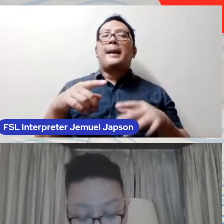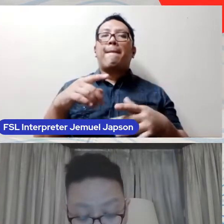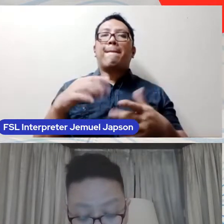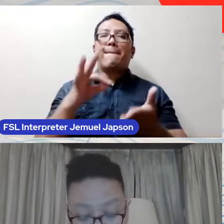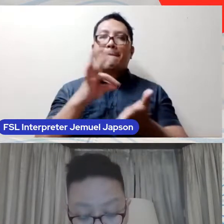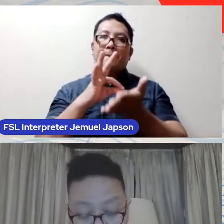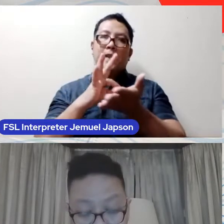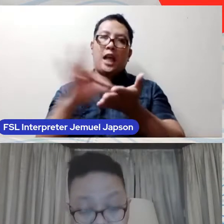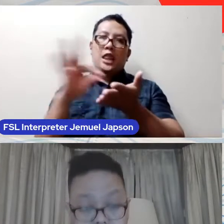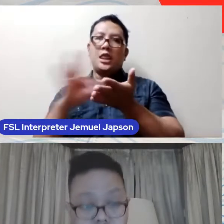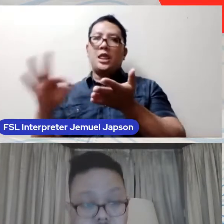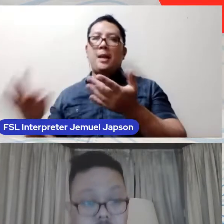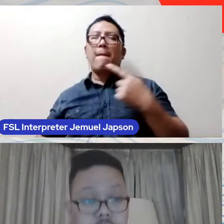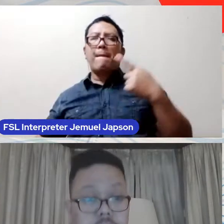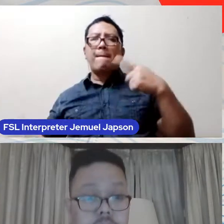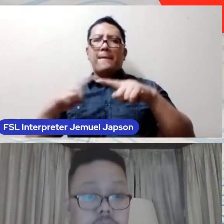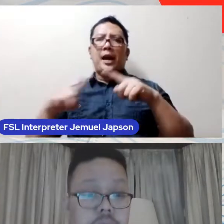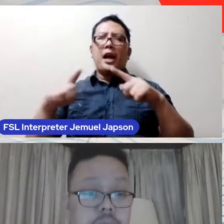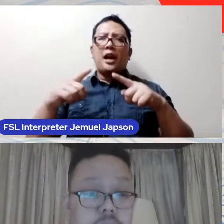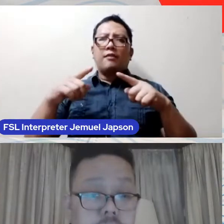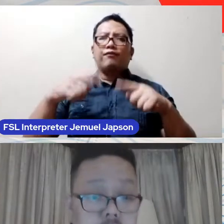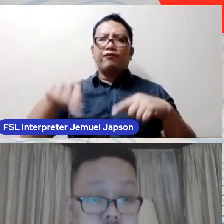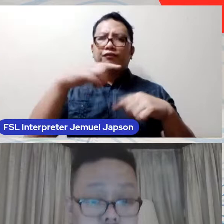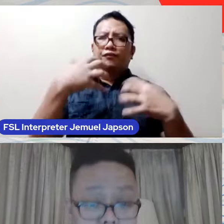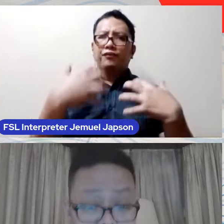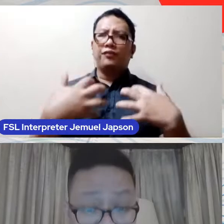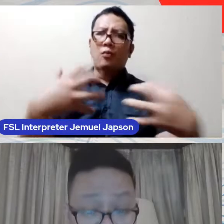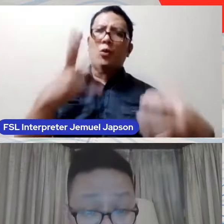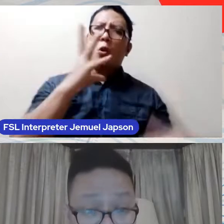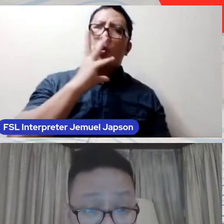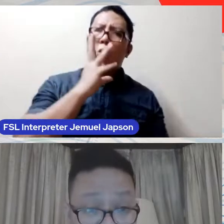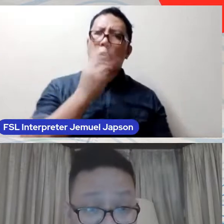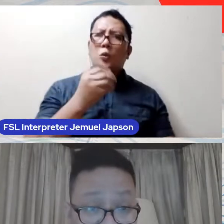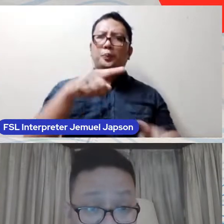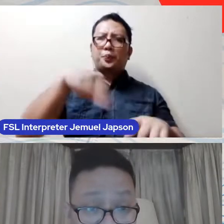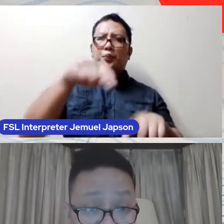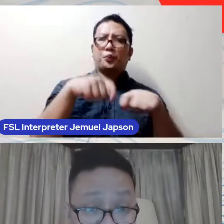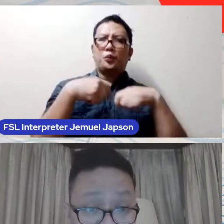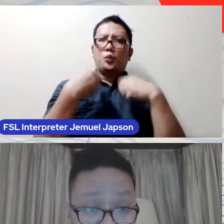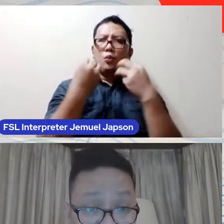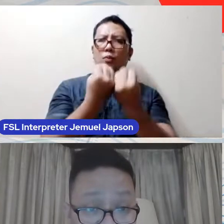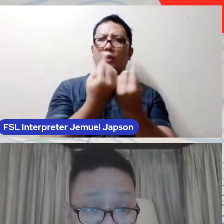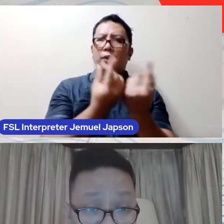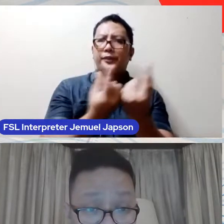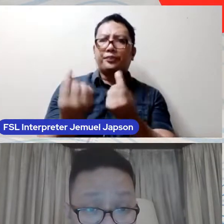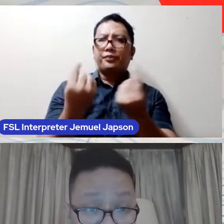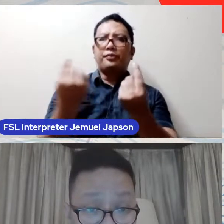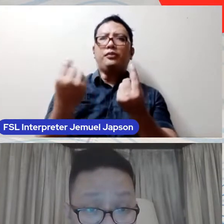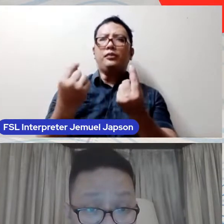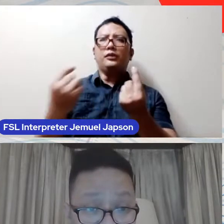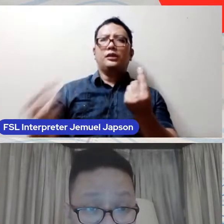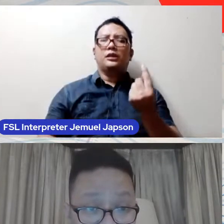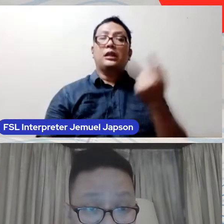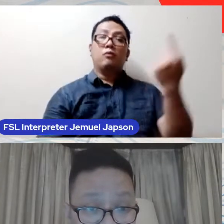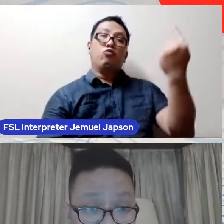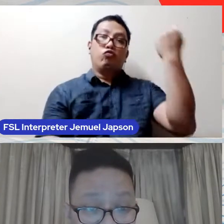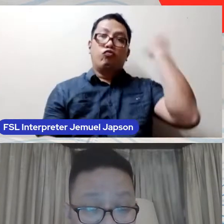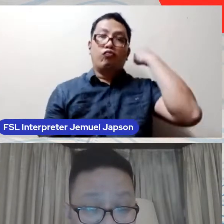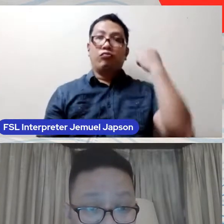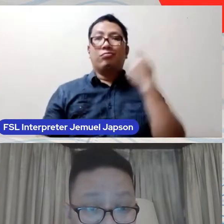think our audience would be interested who really yung mga teams that are conducting the RMA. Sabi mo nga nasa likod mo